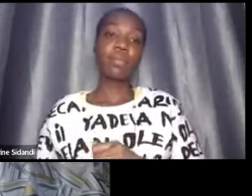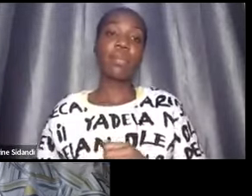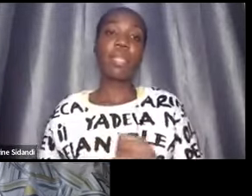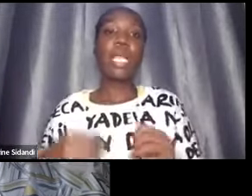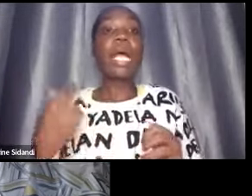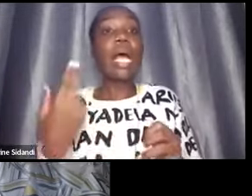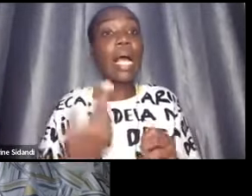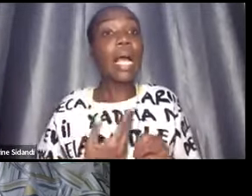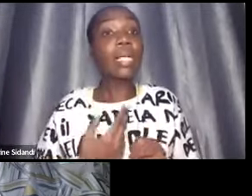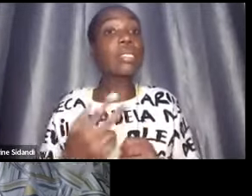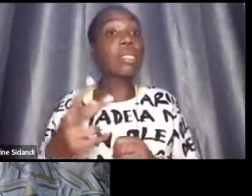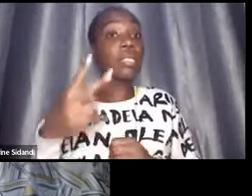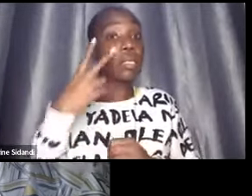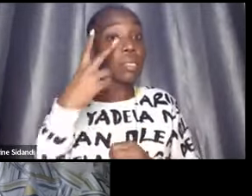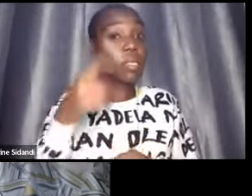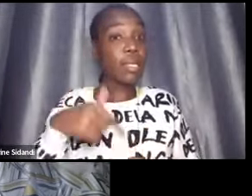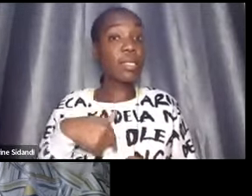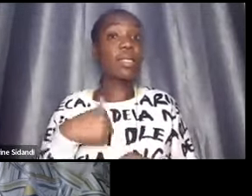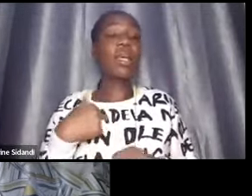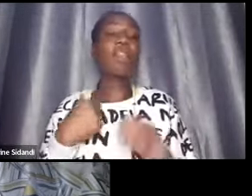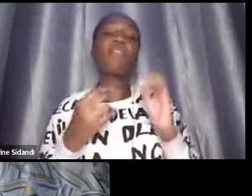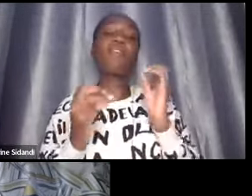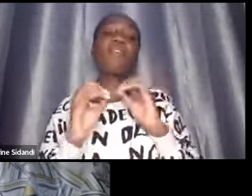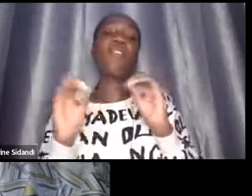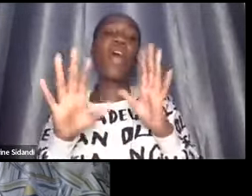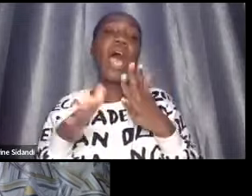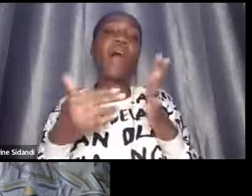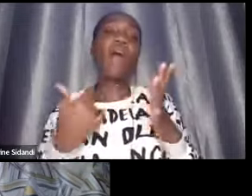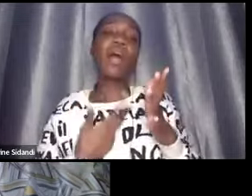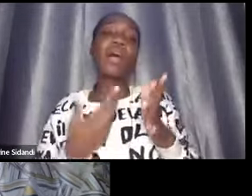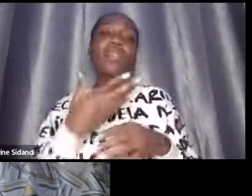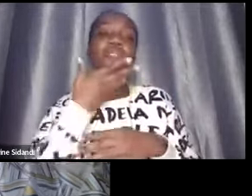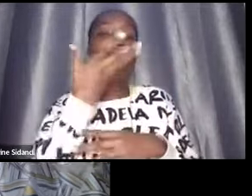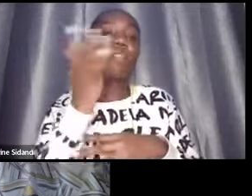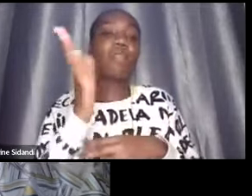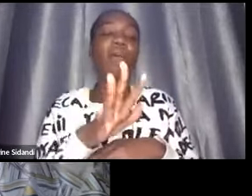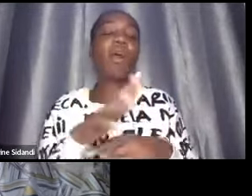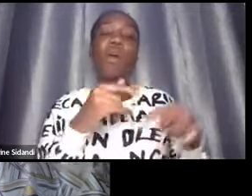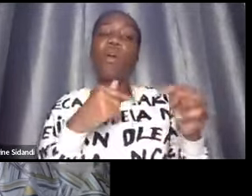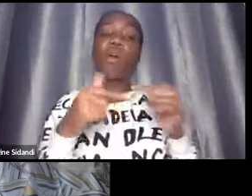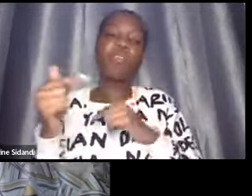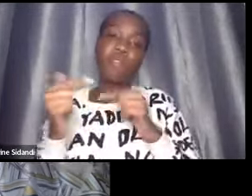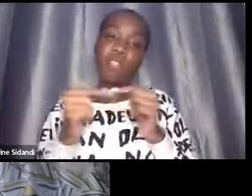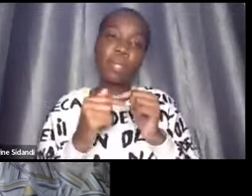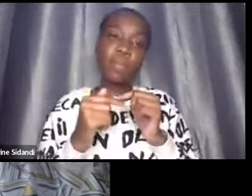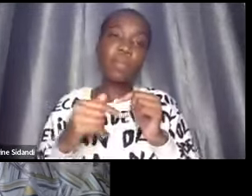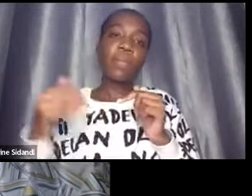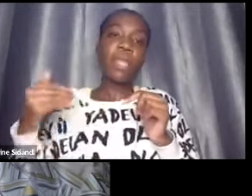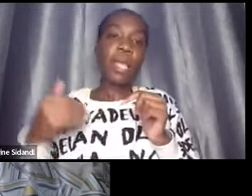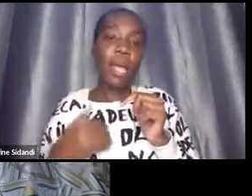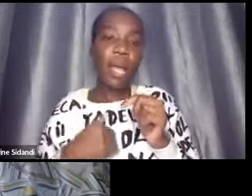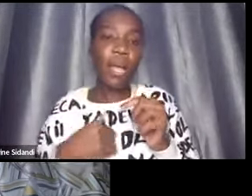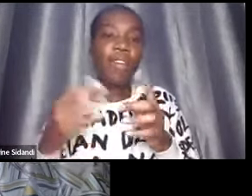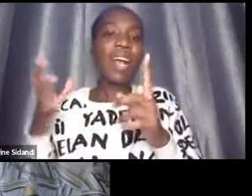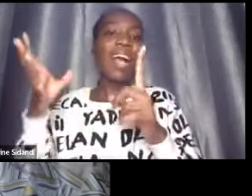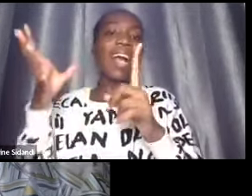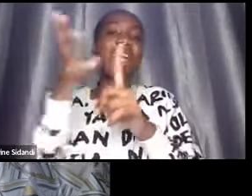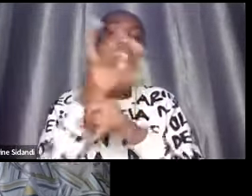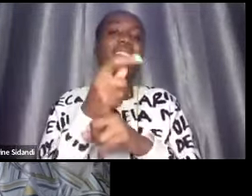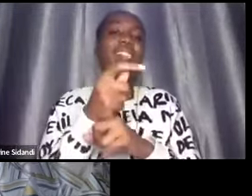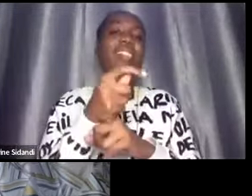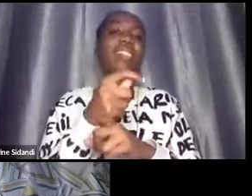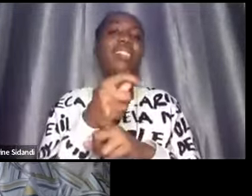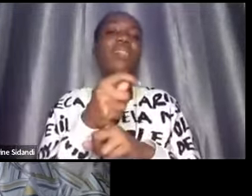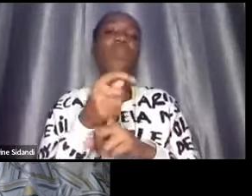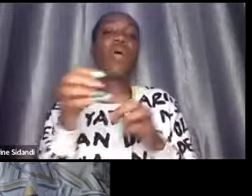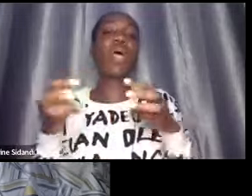observe ourselves on how we respond to conflict. There's what we call the spear catching strategy. Spear